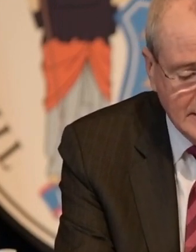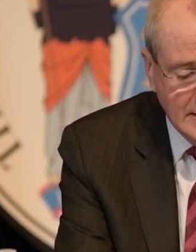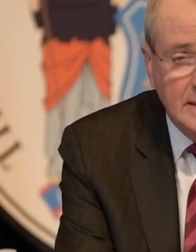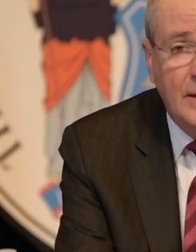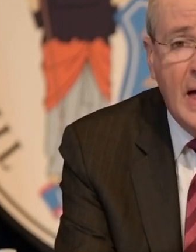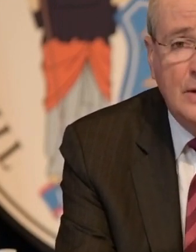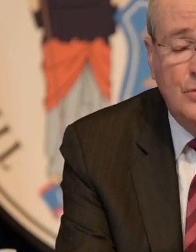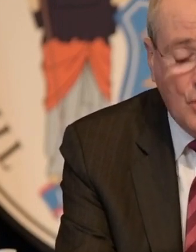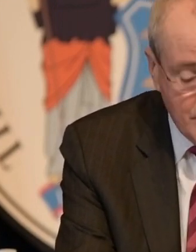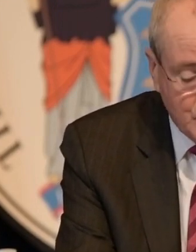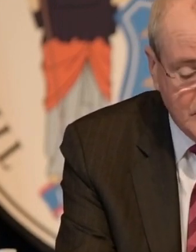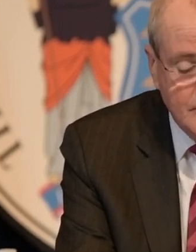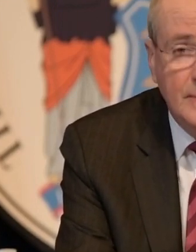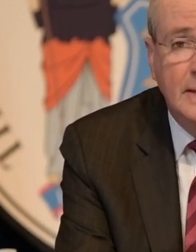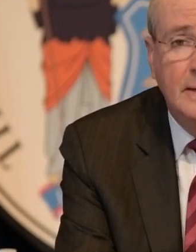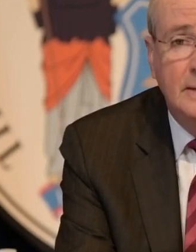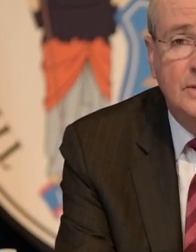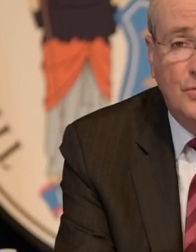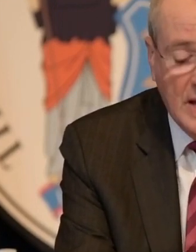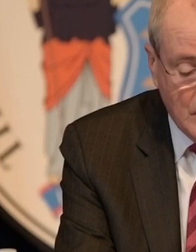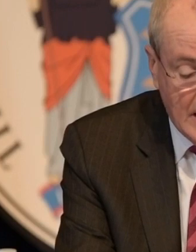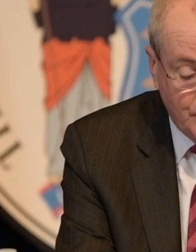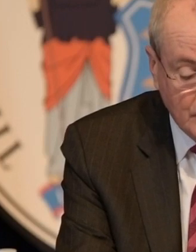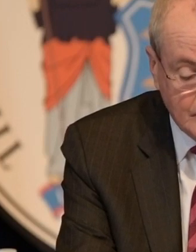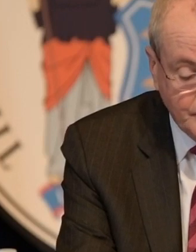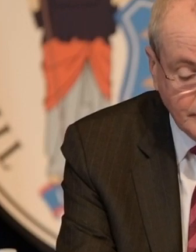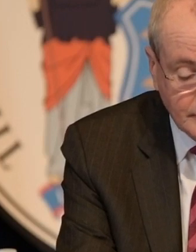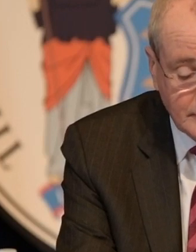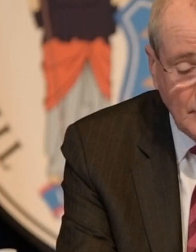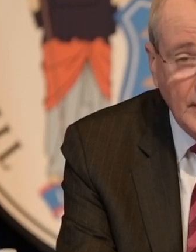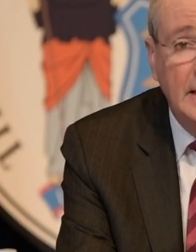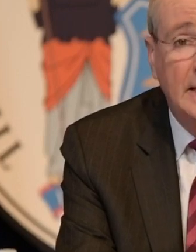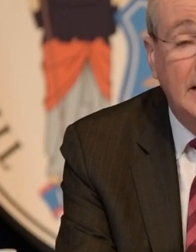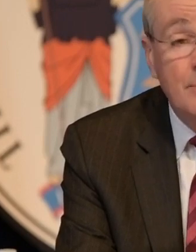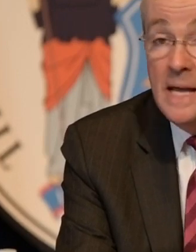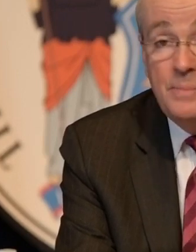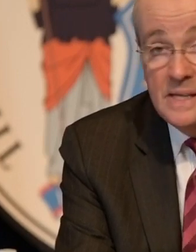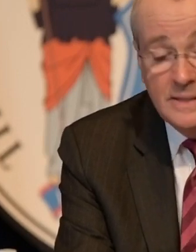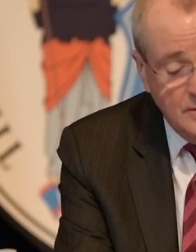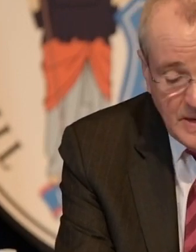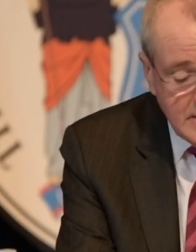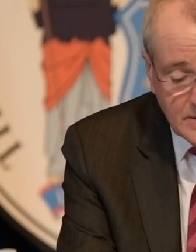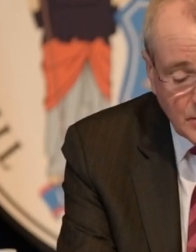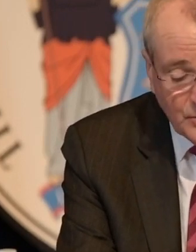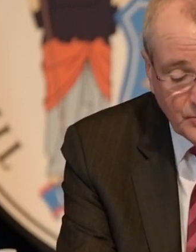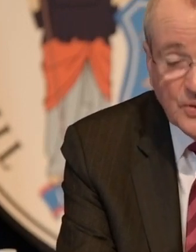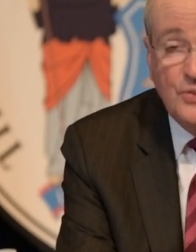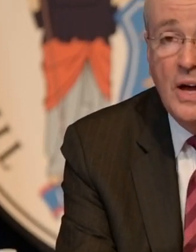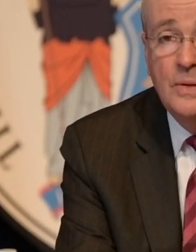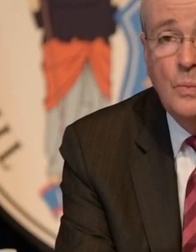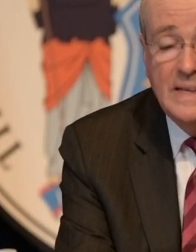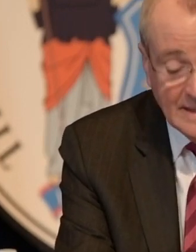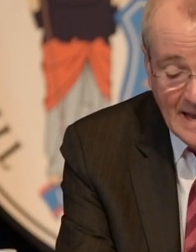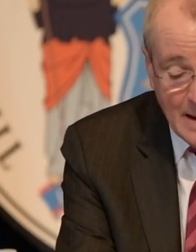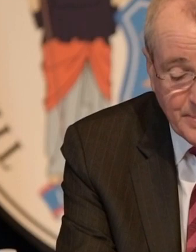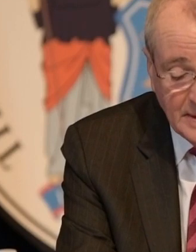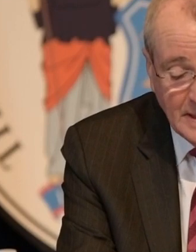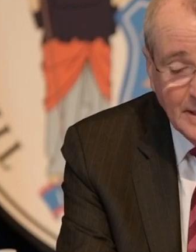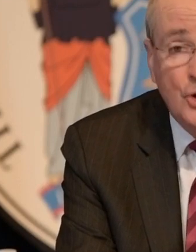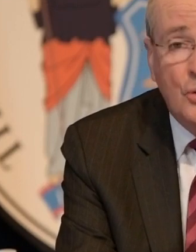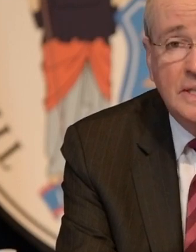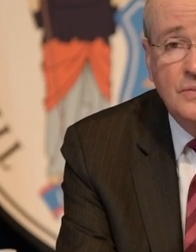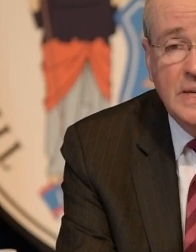mind, and that is our mission to save lives. It may be inconvenient for some, and we get that,